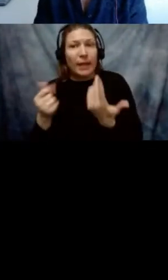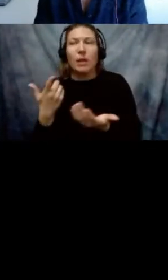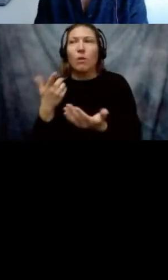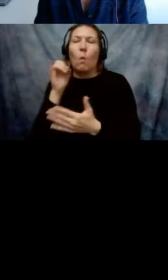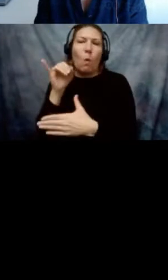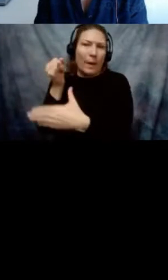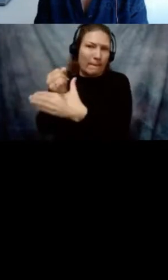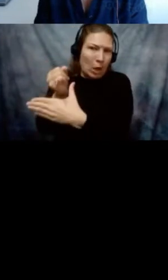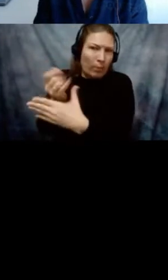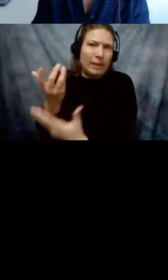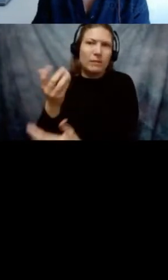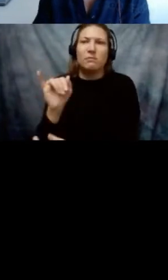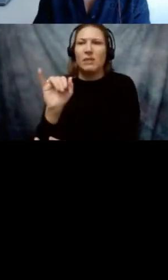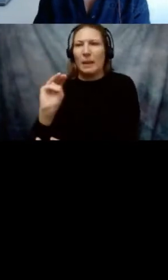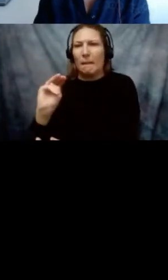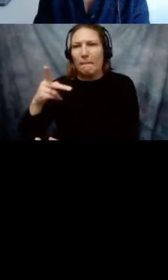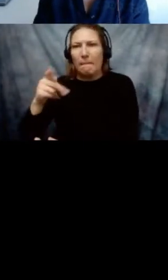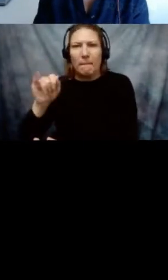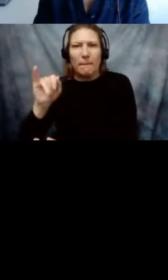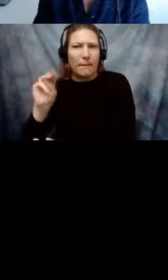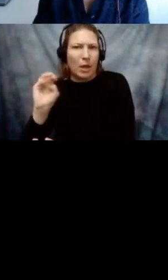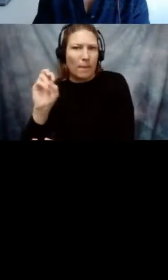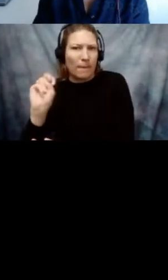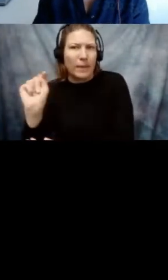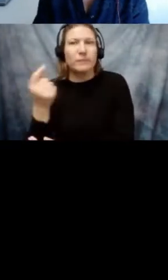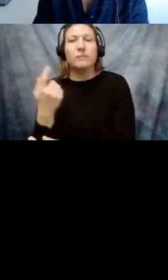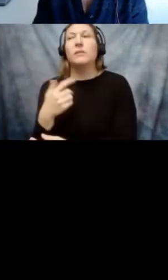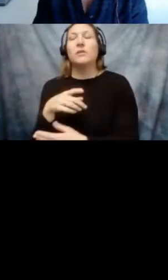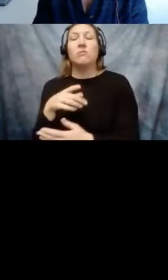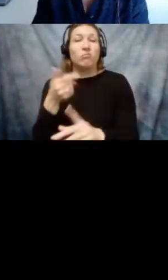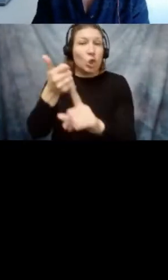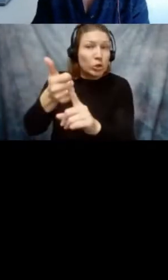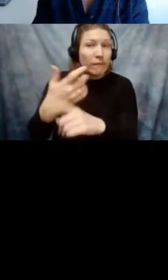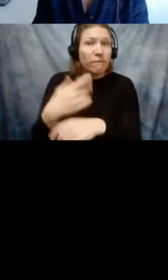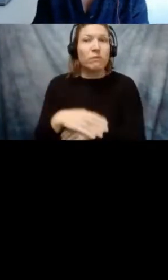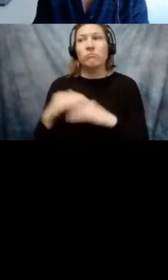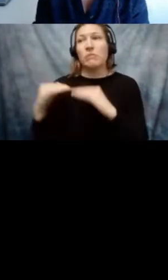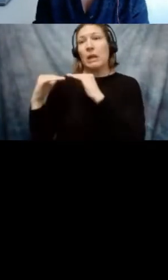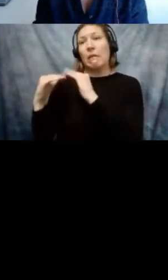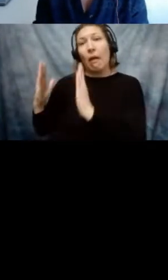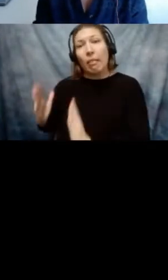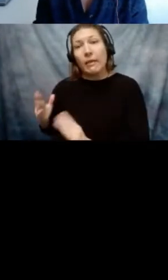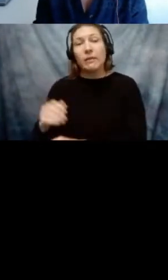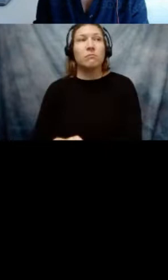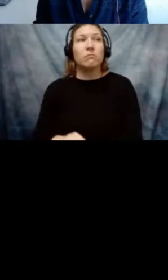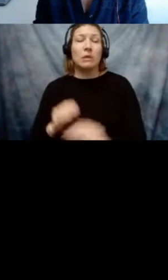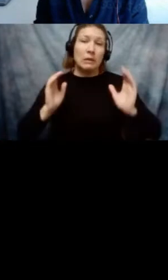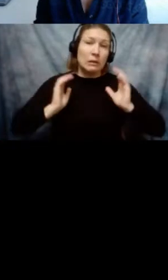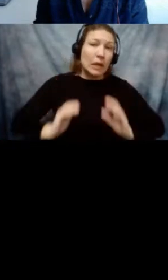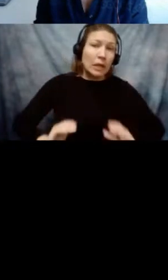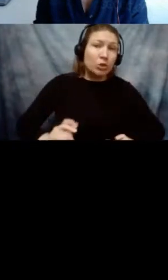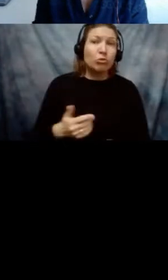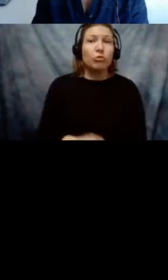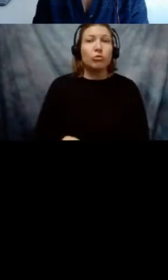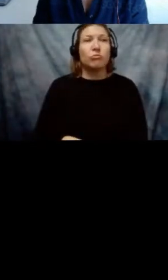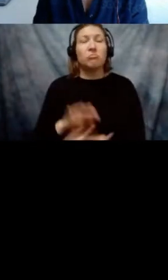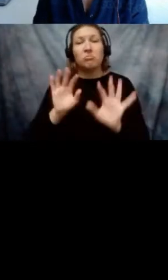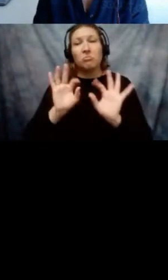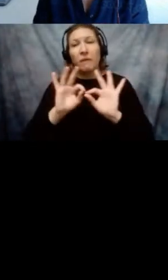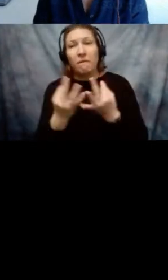a colleague, it could be a customer or a client, it could be a friend, a family member, or even someone